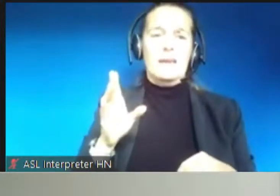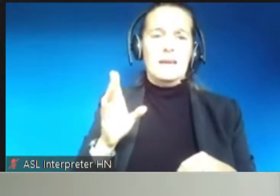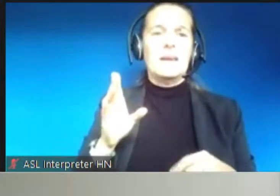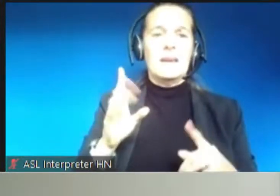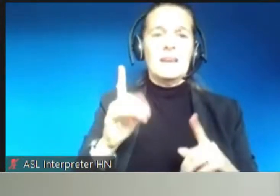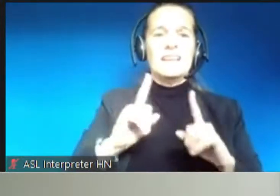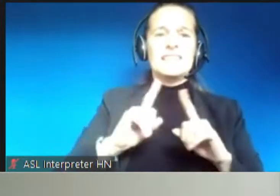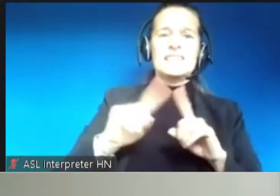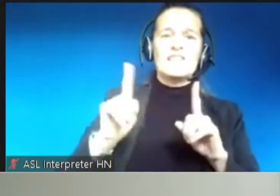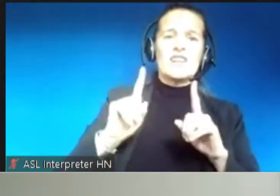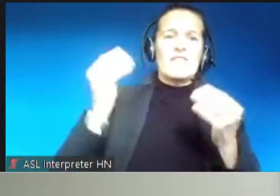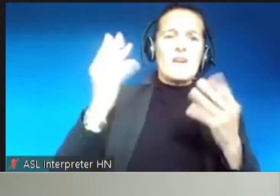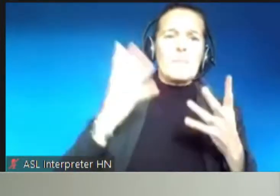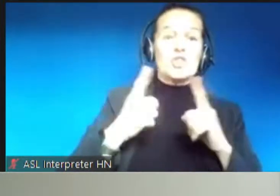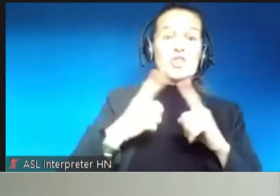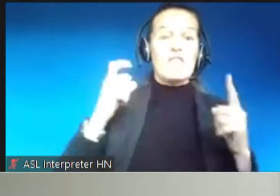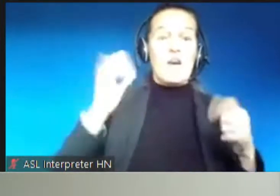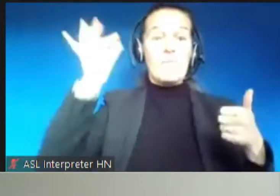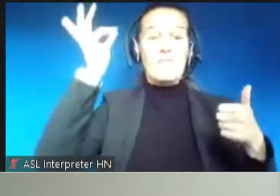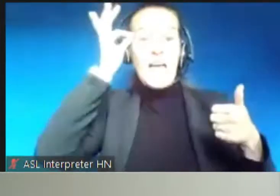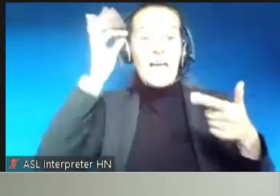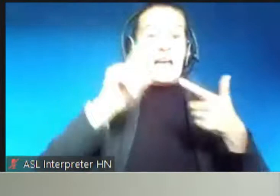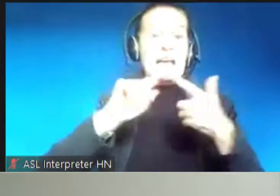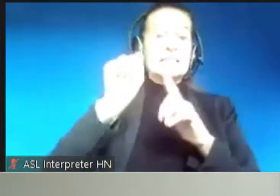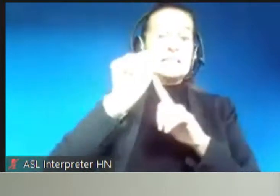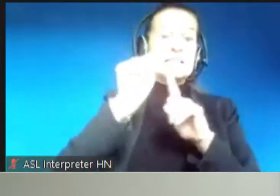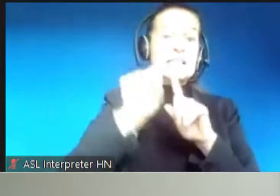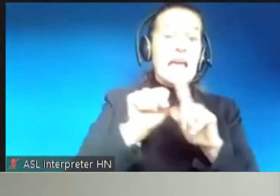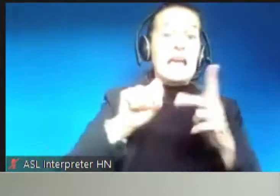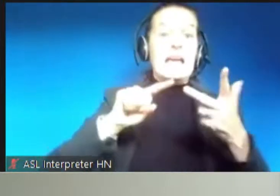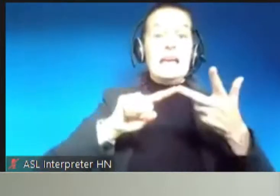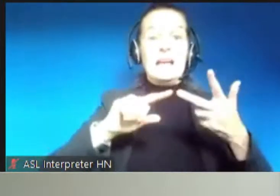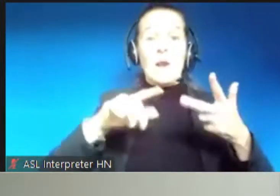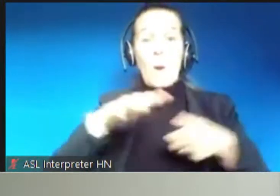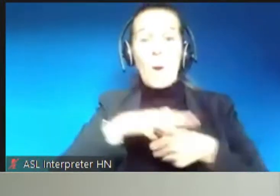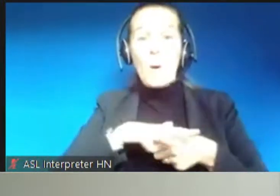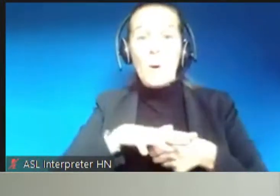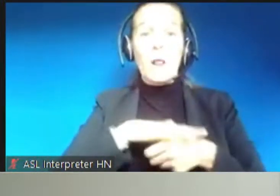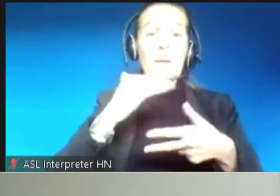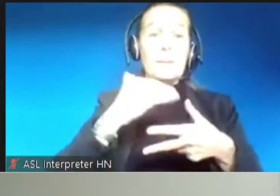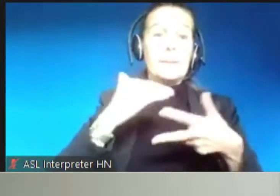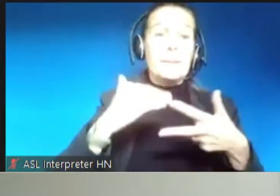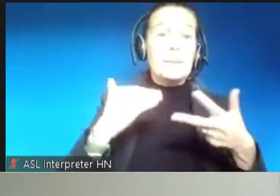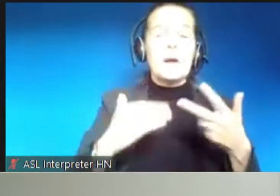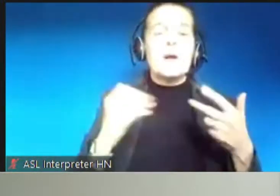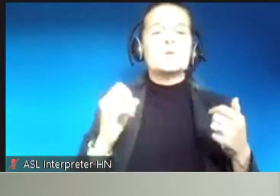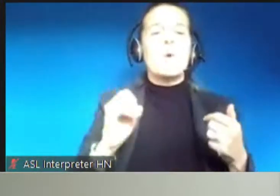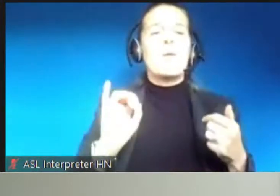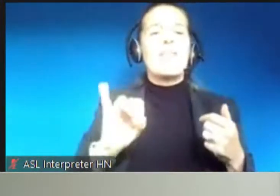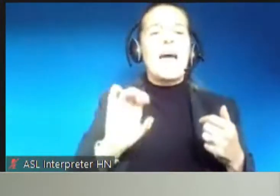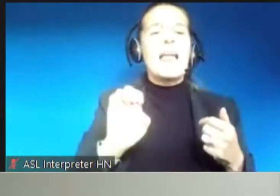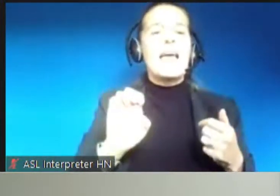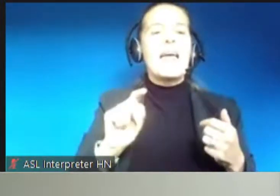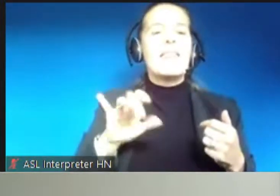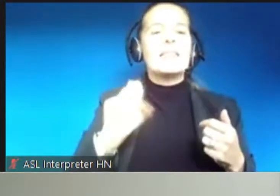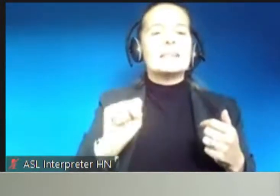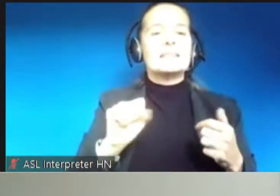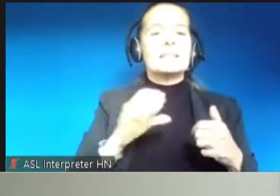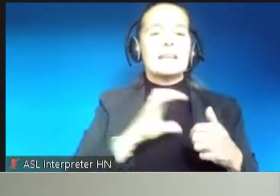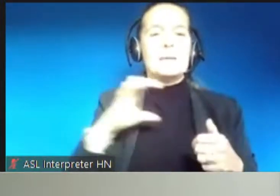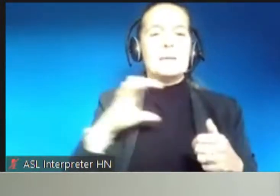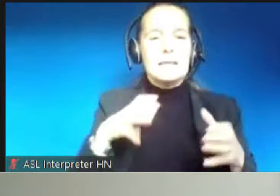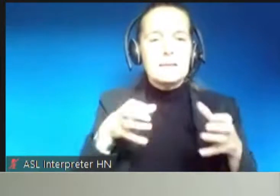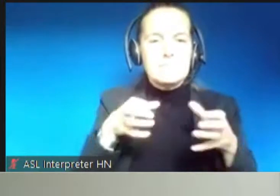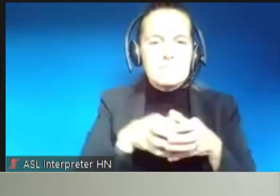to a different state, from the state to different communities. And the ethics committee allows us to parse some concerns within